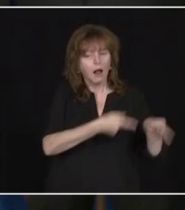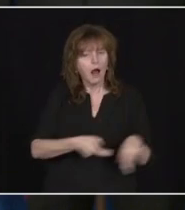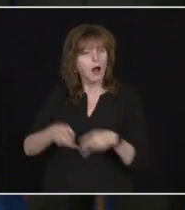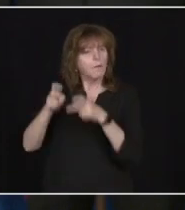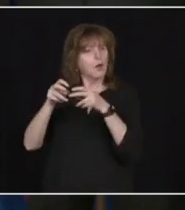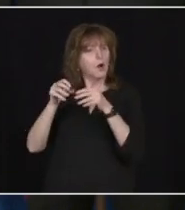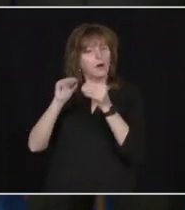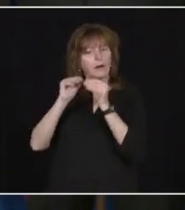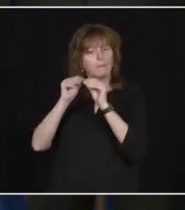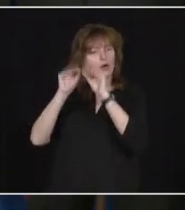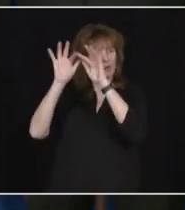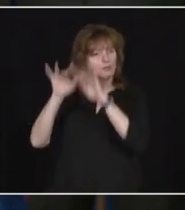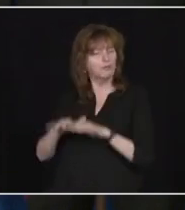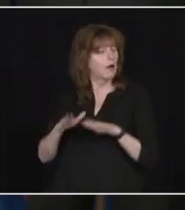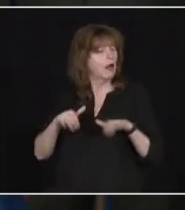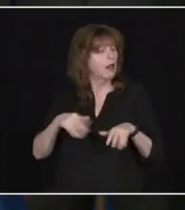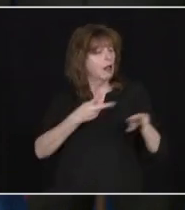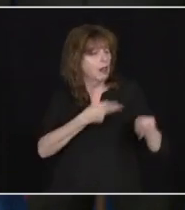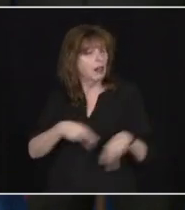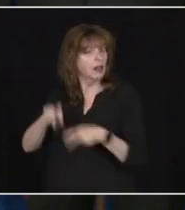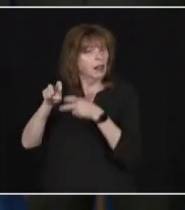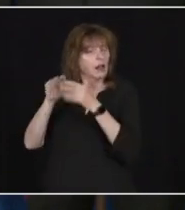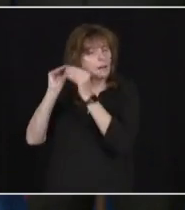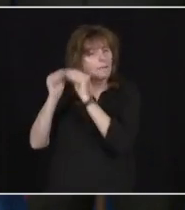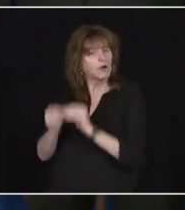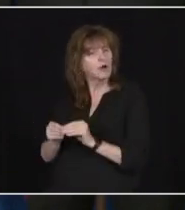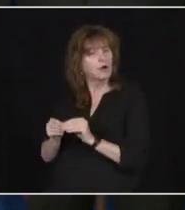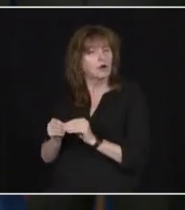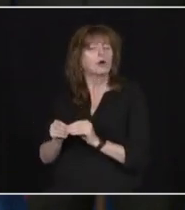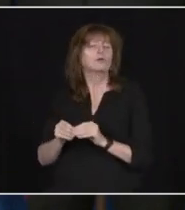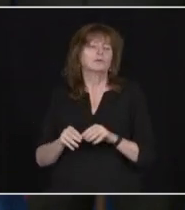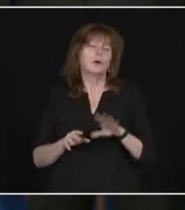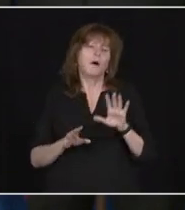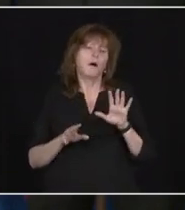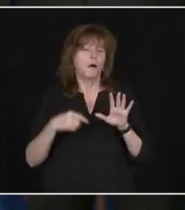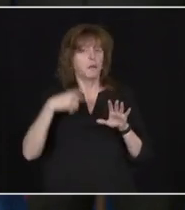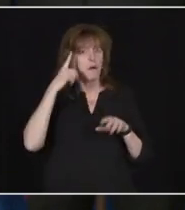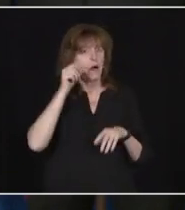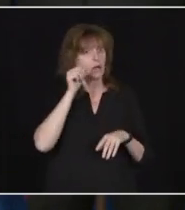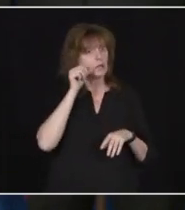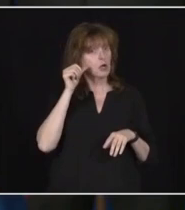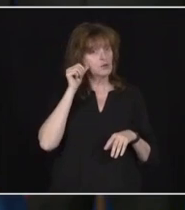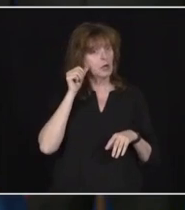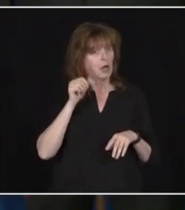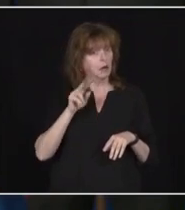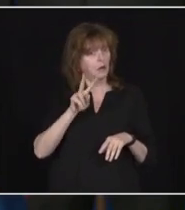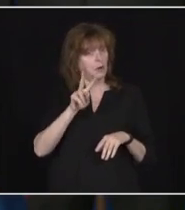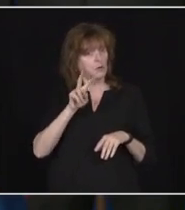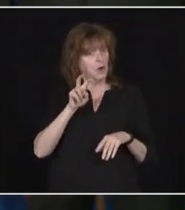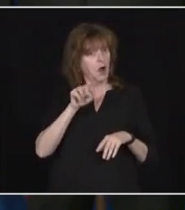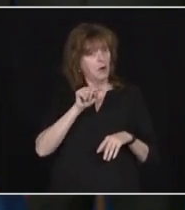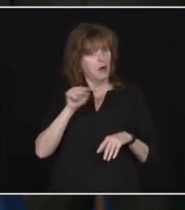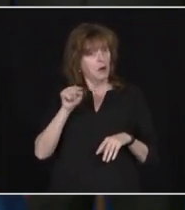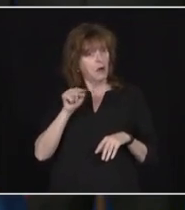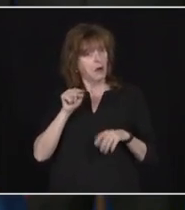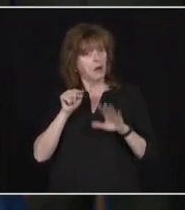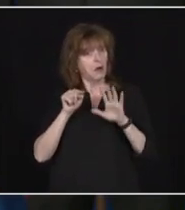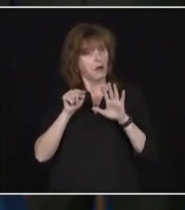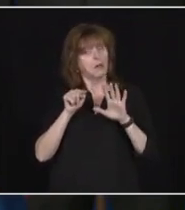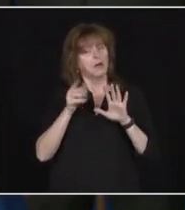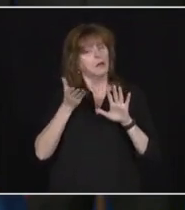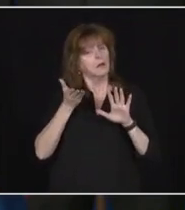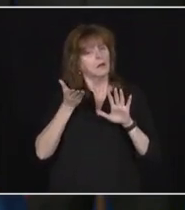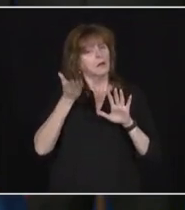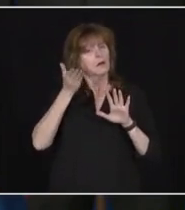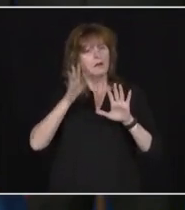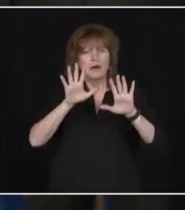while the number isn't as good as we thought yesterday, it still is good in that the total number of cases from yesterday were